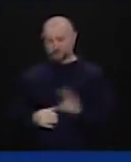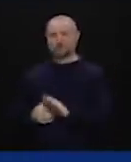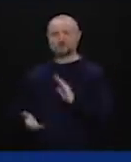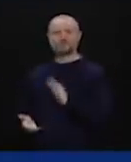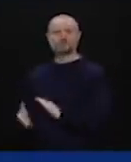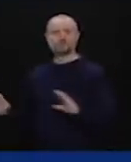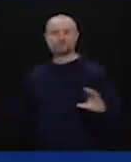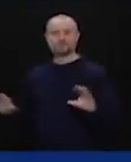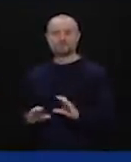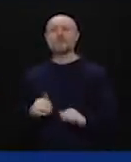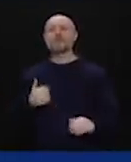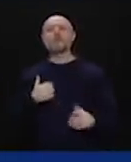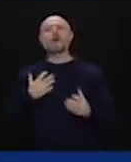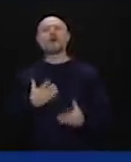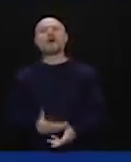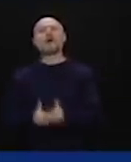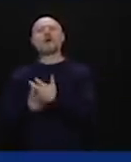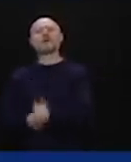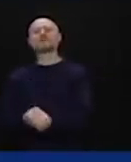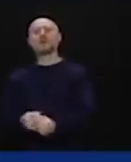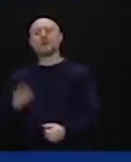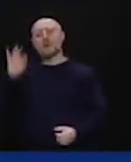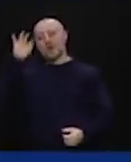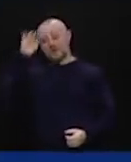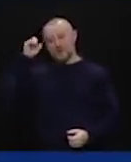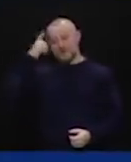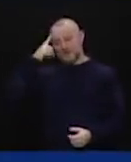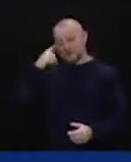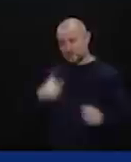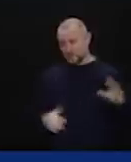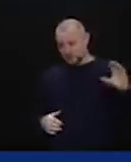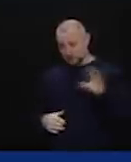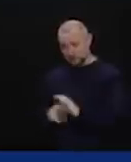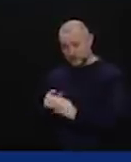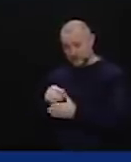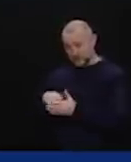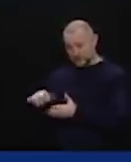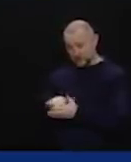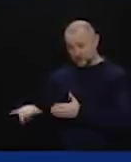deal of confidence when the federal government gives the state money, it will be well